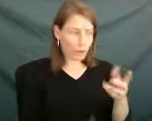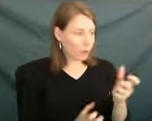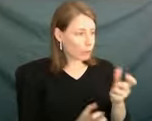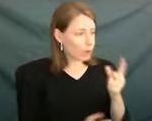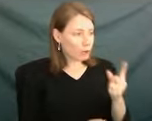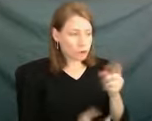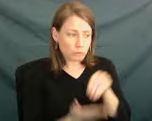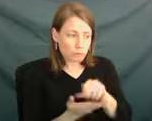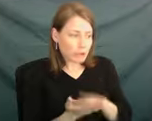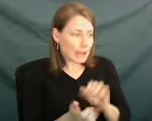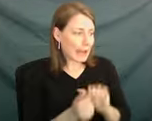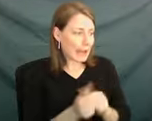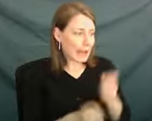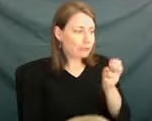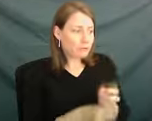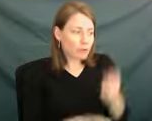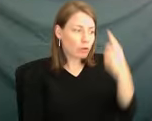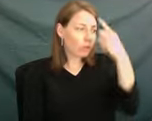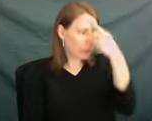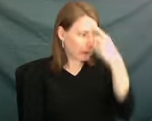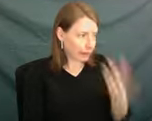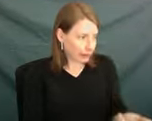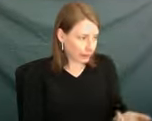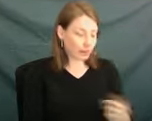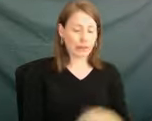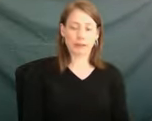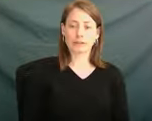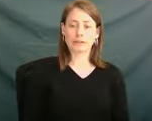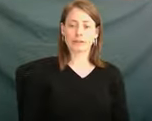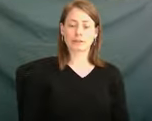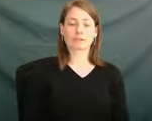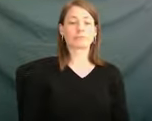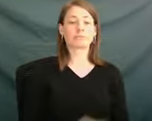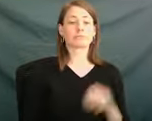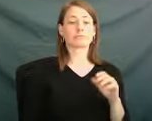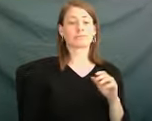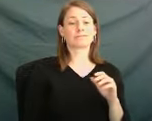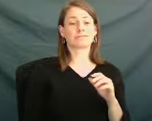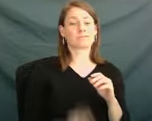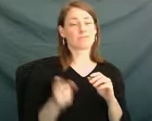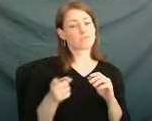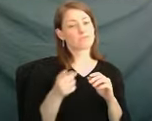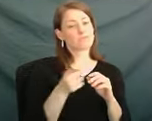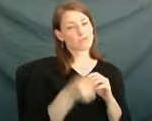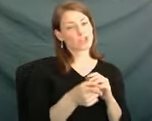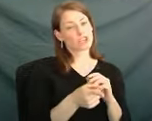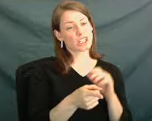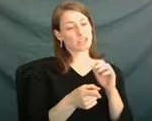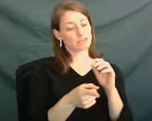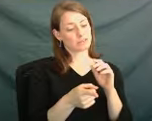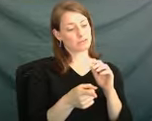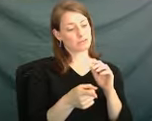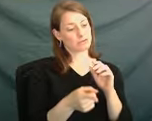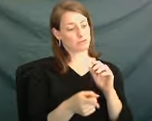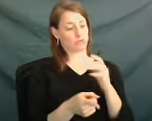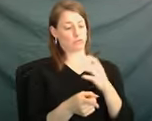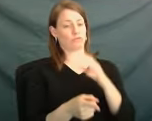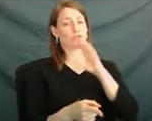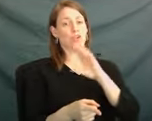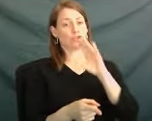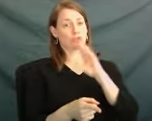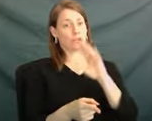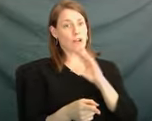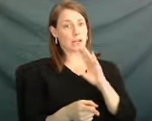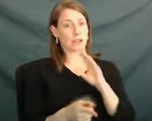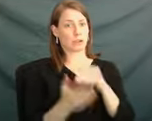to observe and give her some tips. Doesn't matter if you can't always remember what the mathematical terminology is, but write down